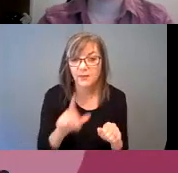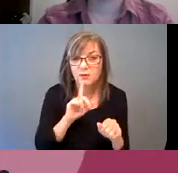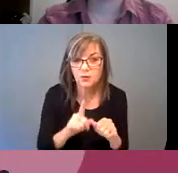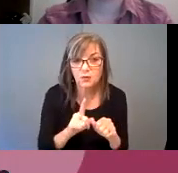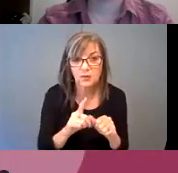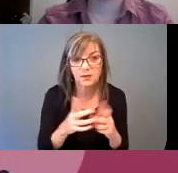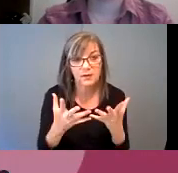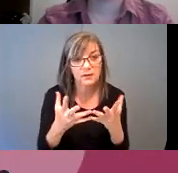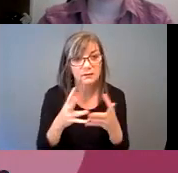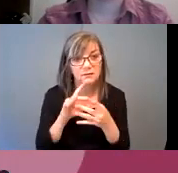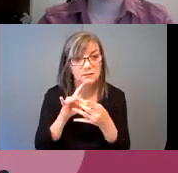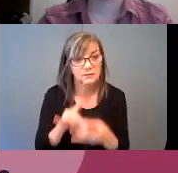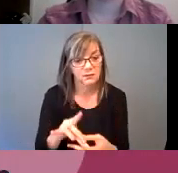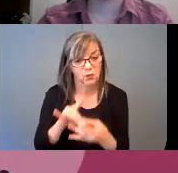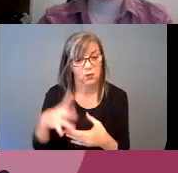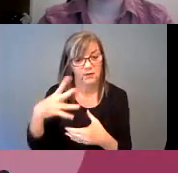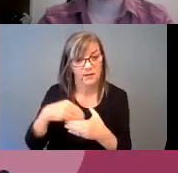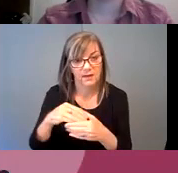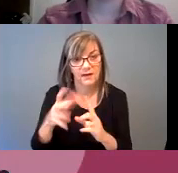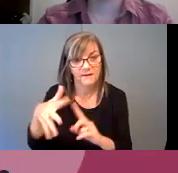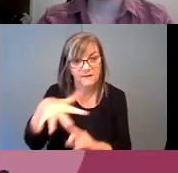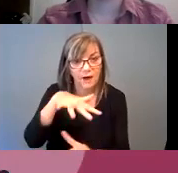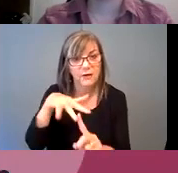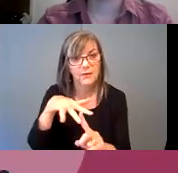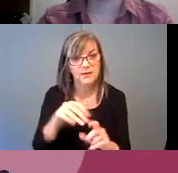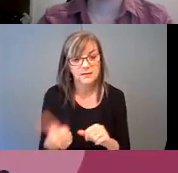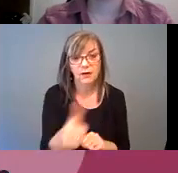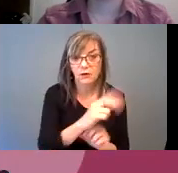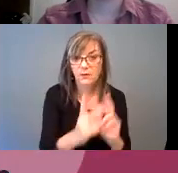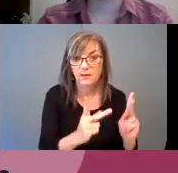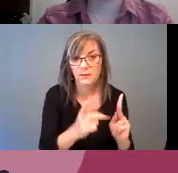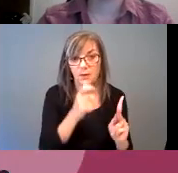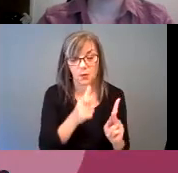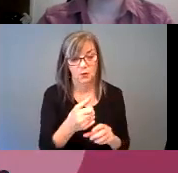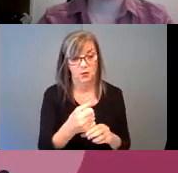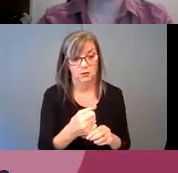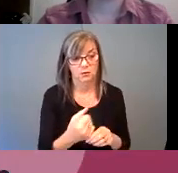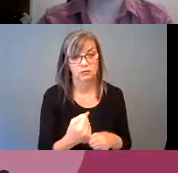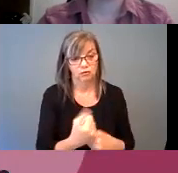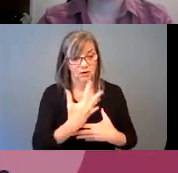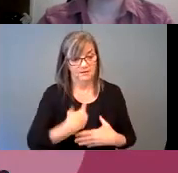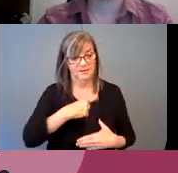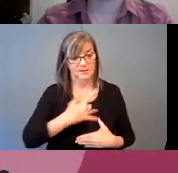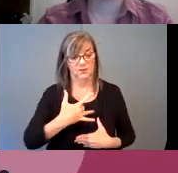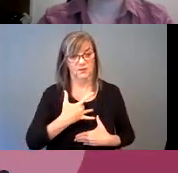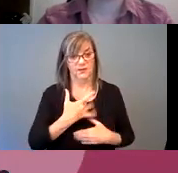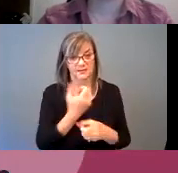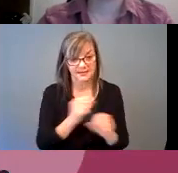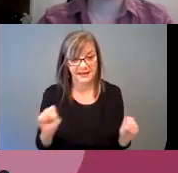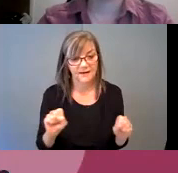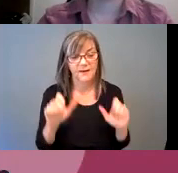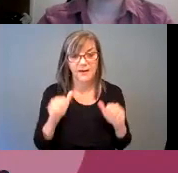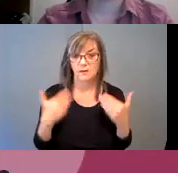and connections with people that are able to make it feel safe to access them and utilize them.